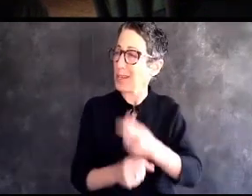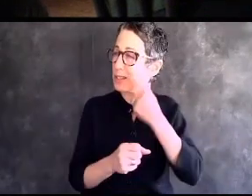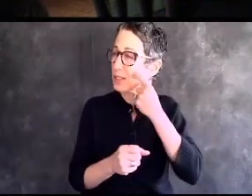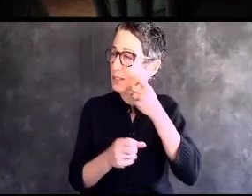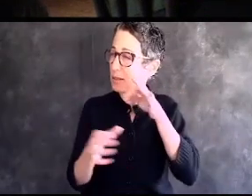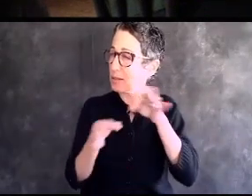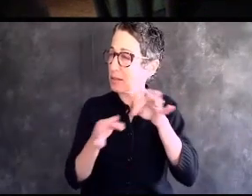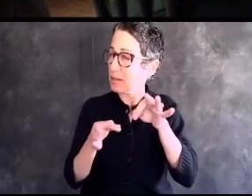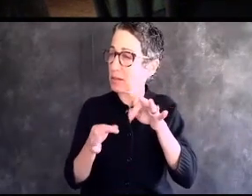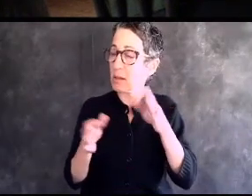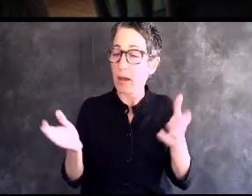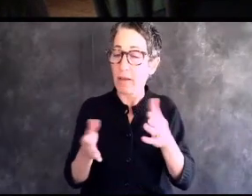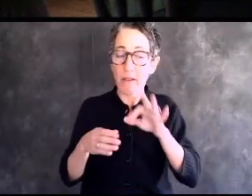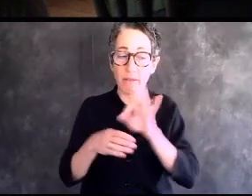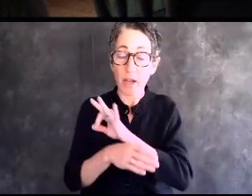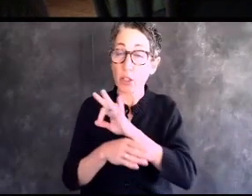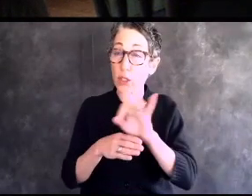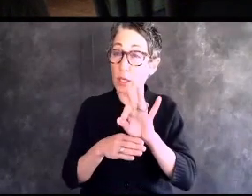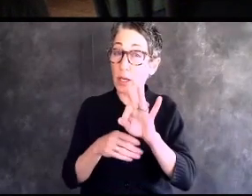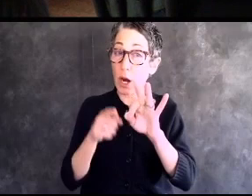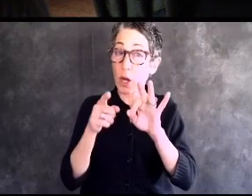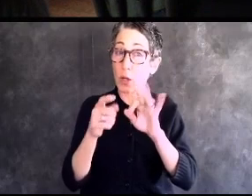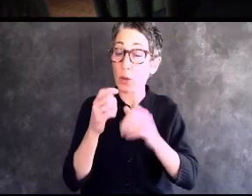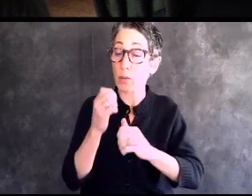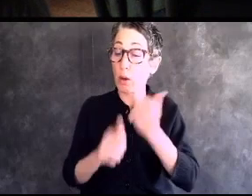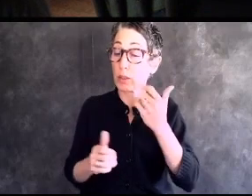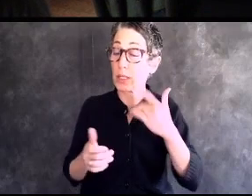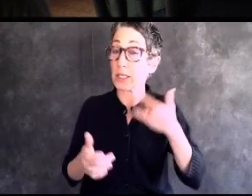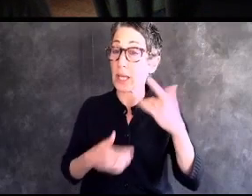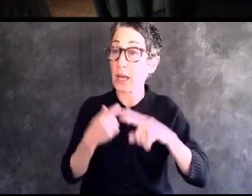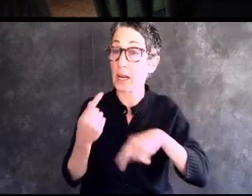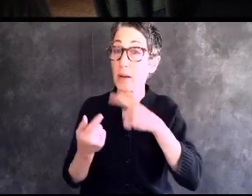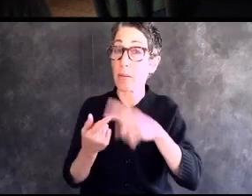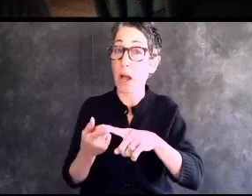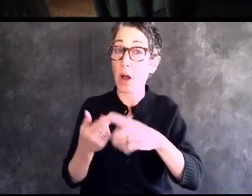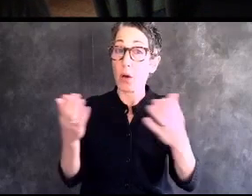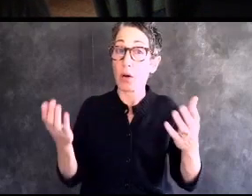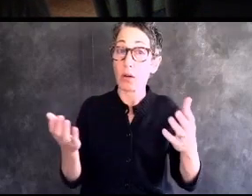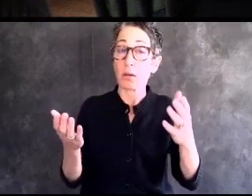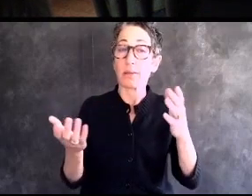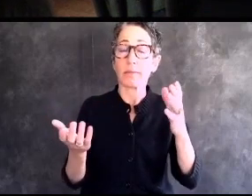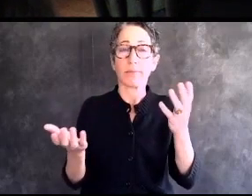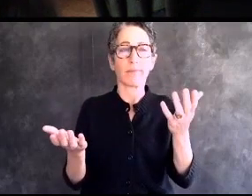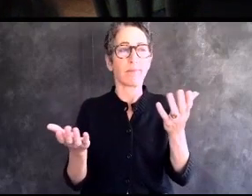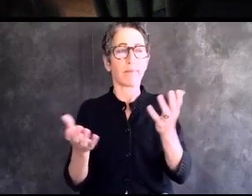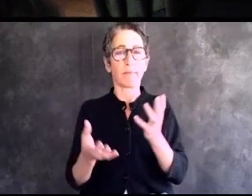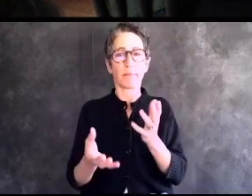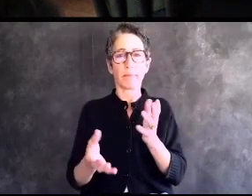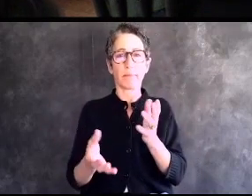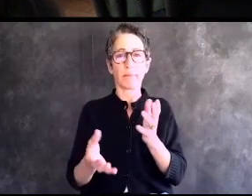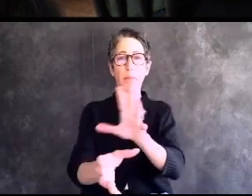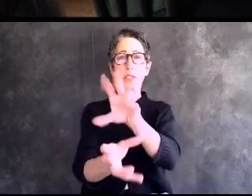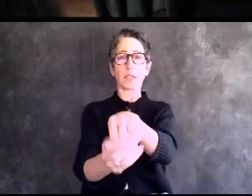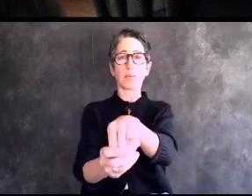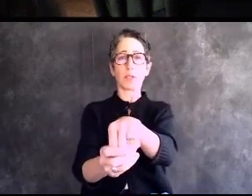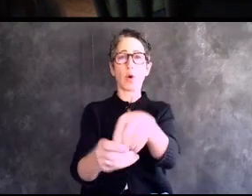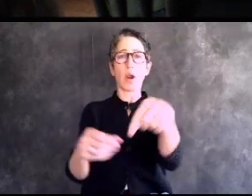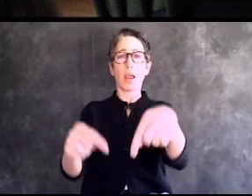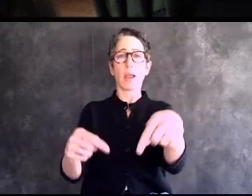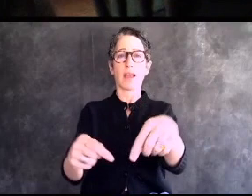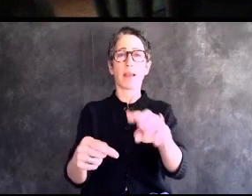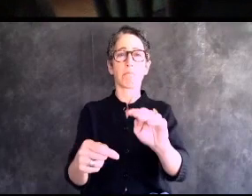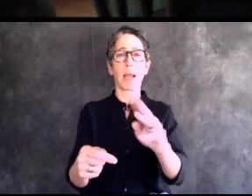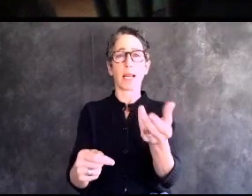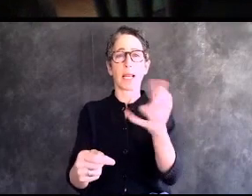functionalities the thing you're most excited about when it comes to the evolution of these participatory mechanisms? You've been running